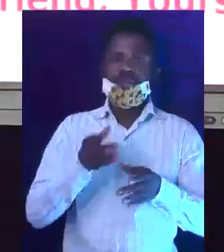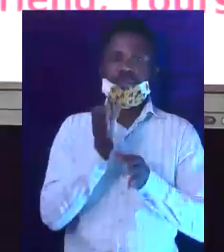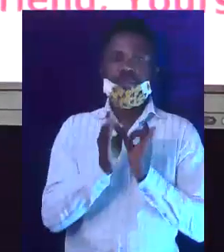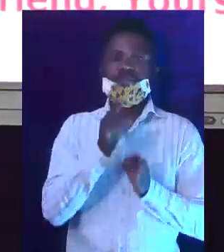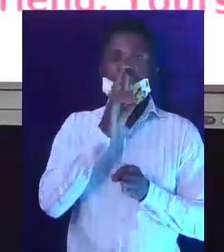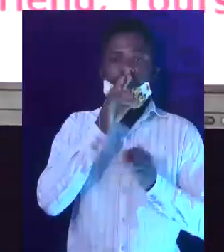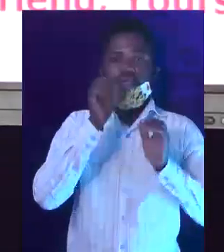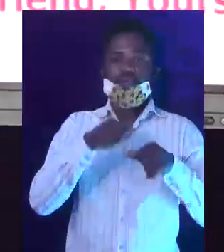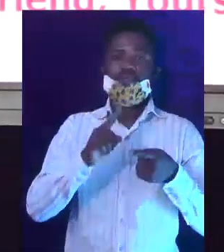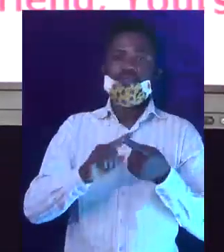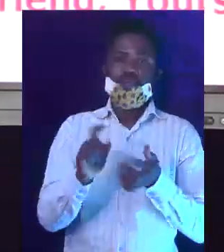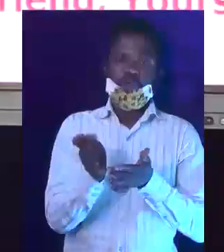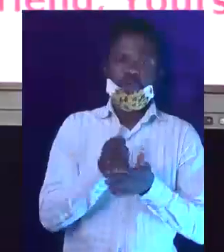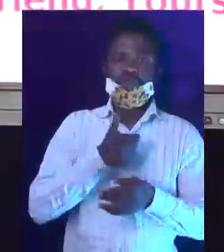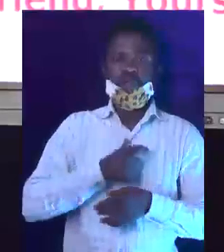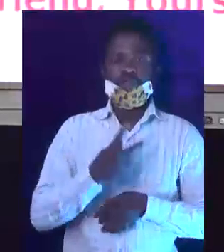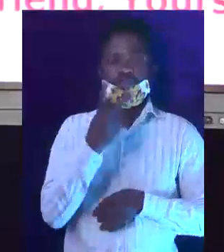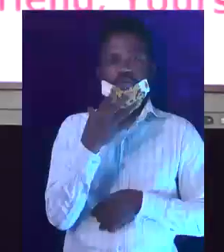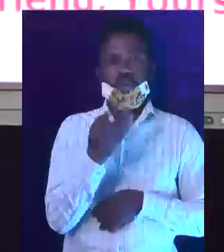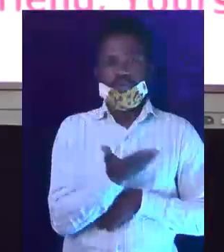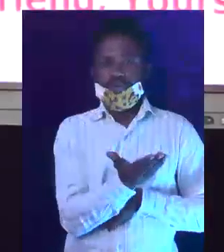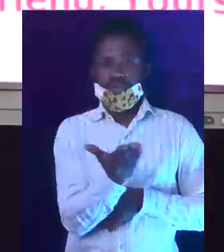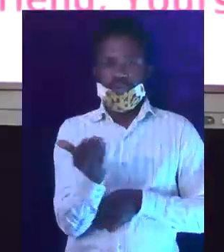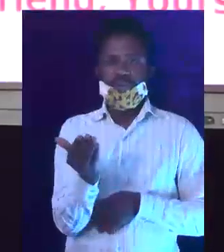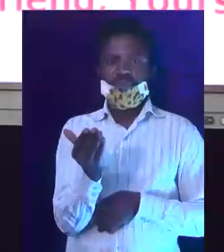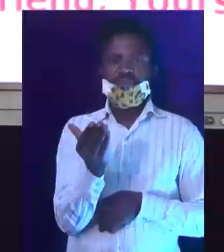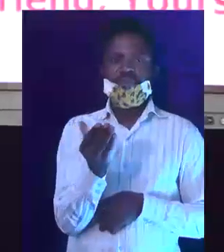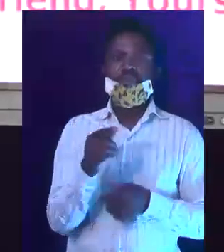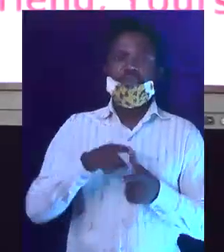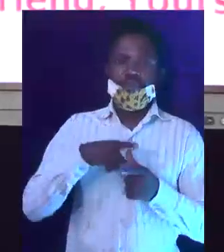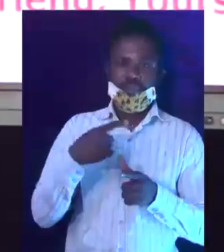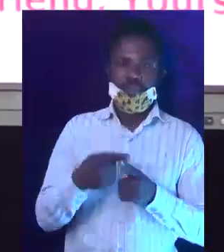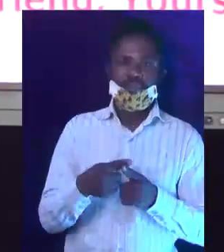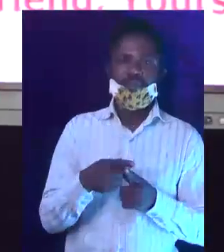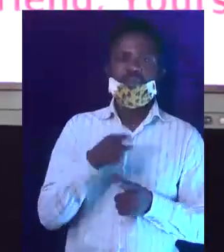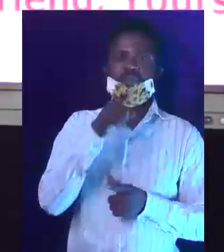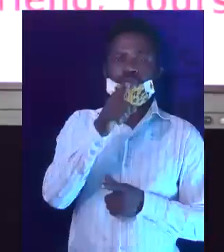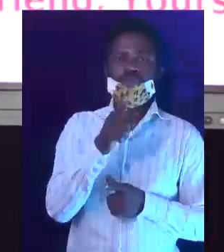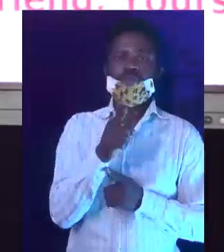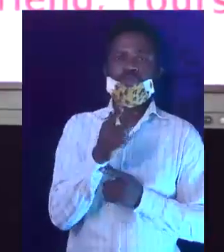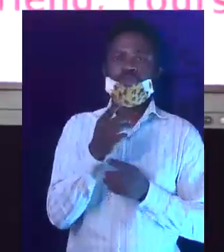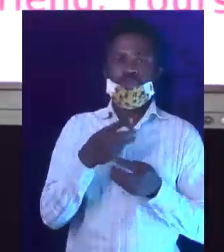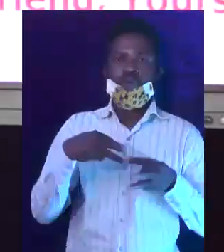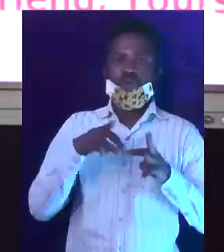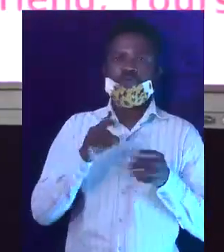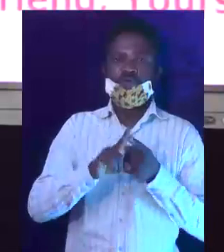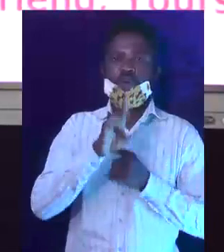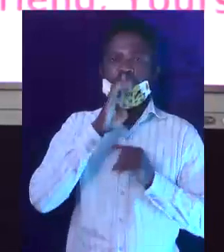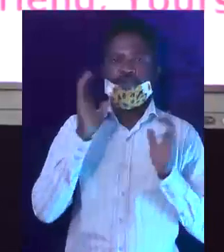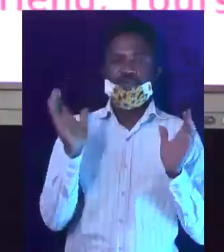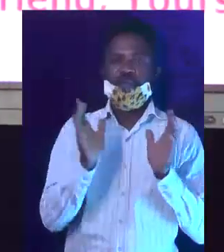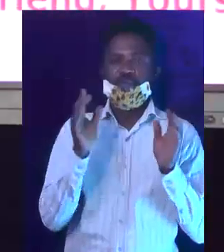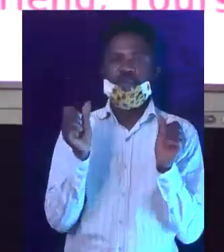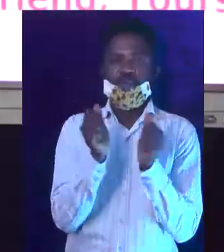and so forth. If you are able to write any two of the ones we have said, then you deserve to